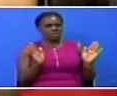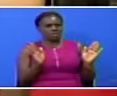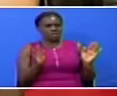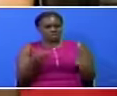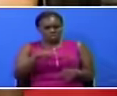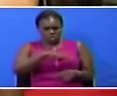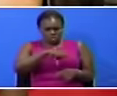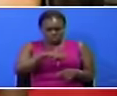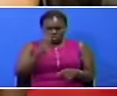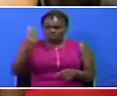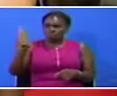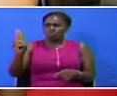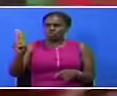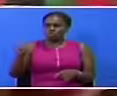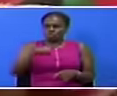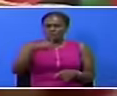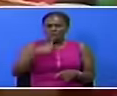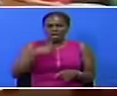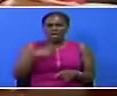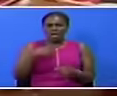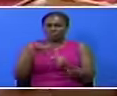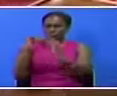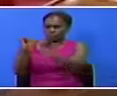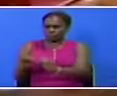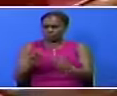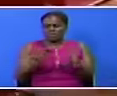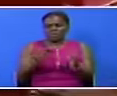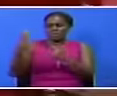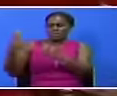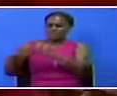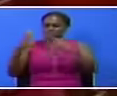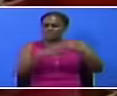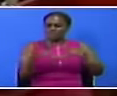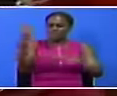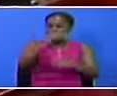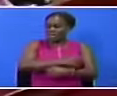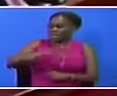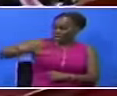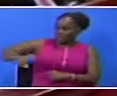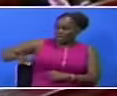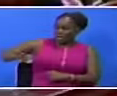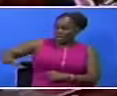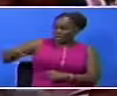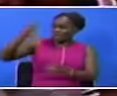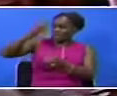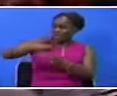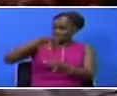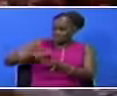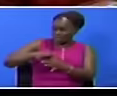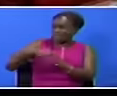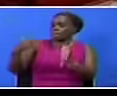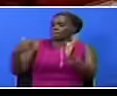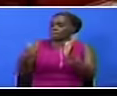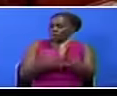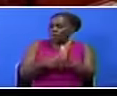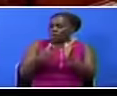U-shape, you then have independent candidates. But with only 77 days to the August 8th elections, a bigger headache